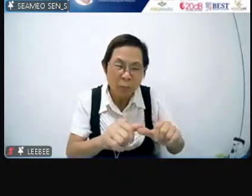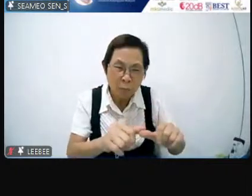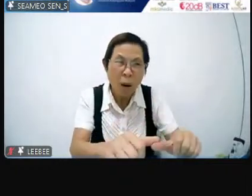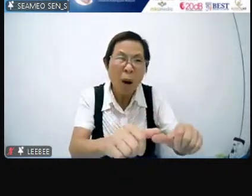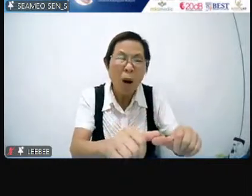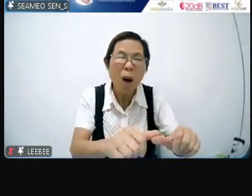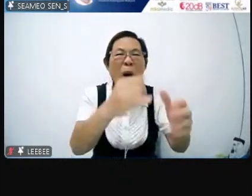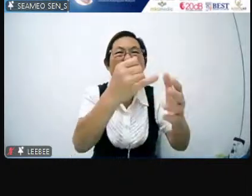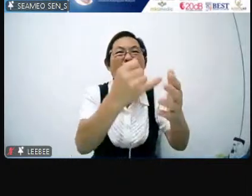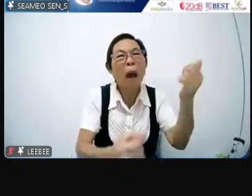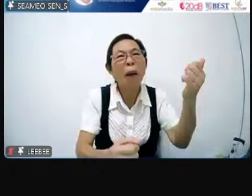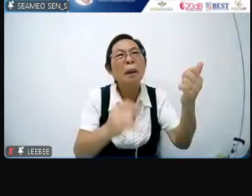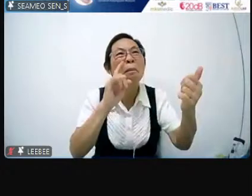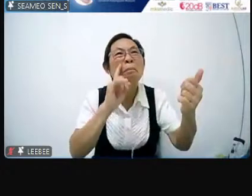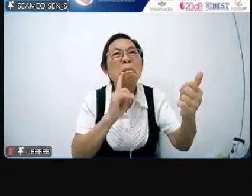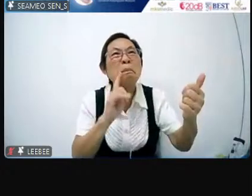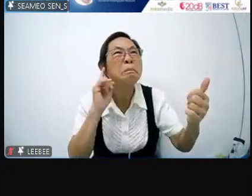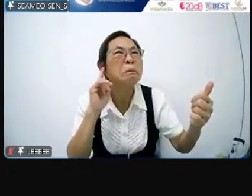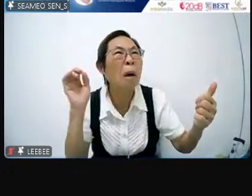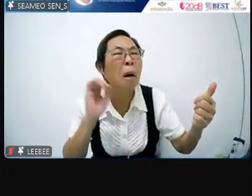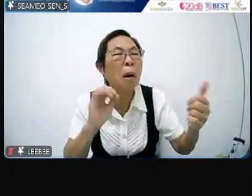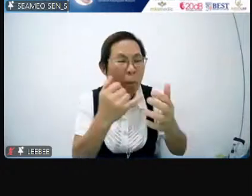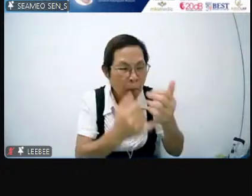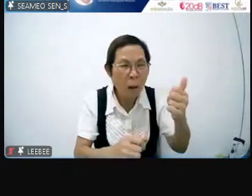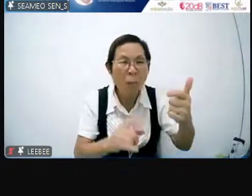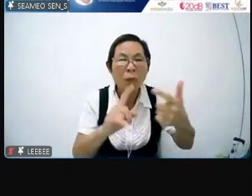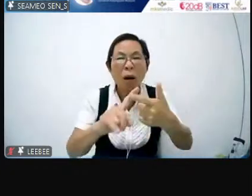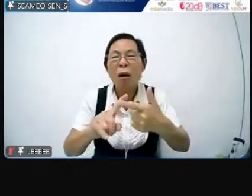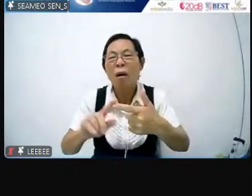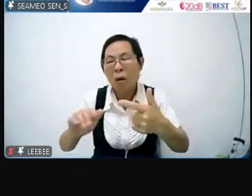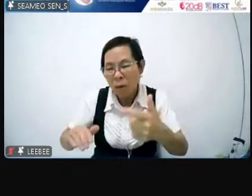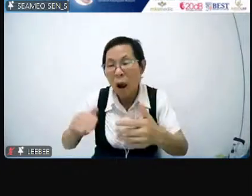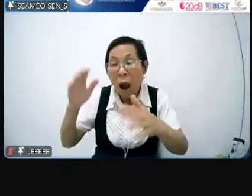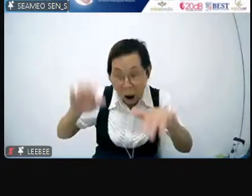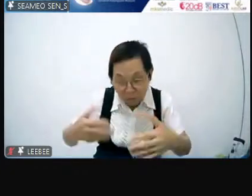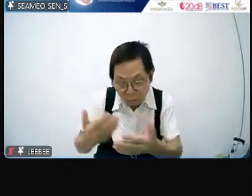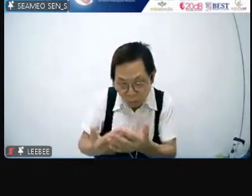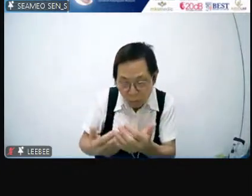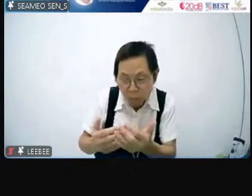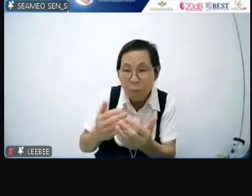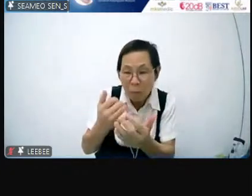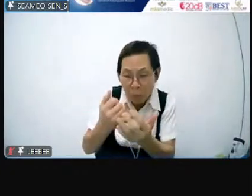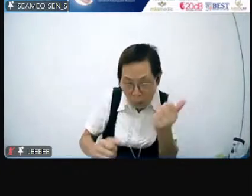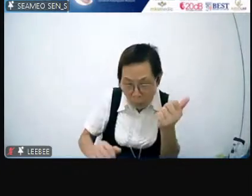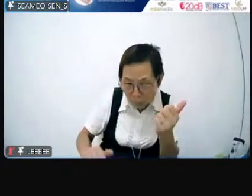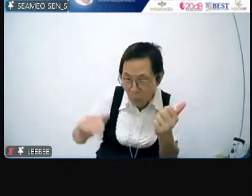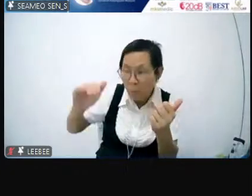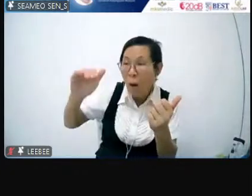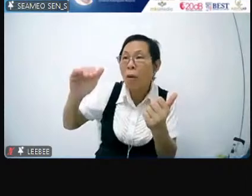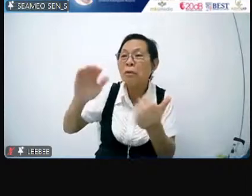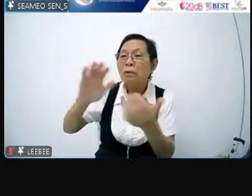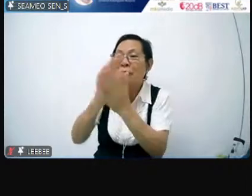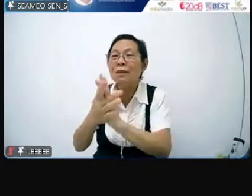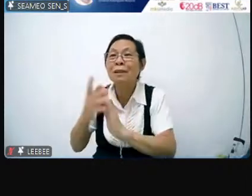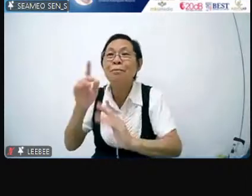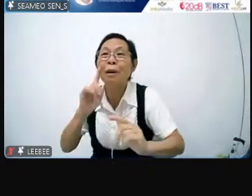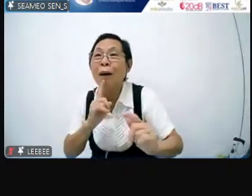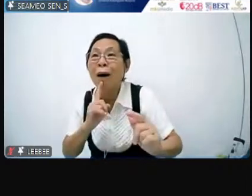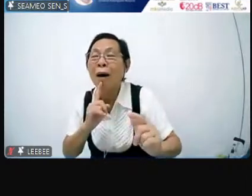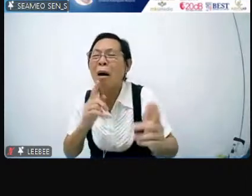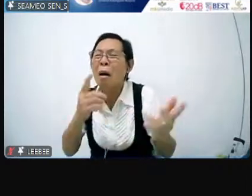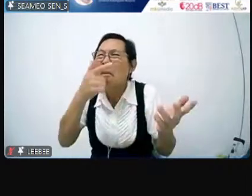birth. Acquired hearing loss appears after birth at any time in one's life. Can be due